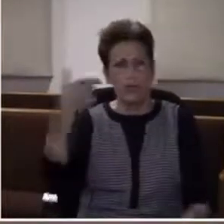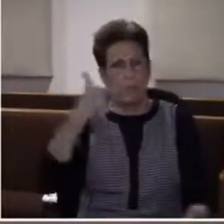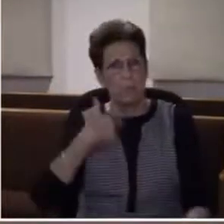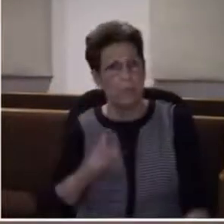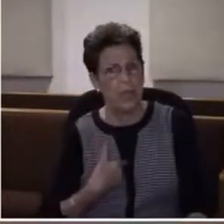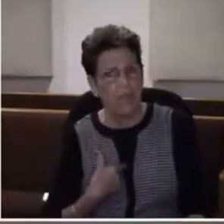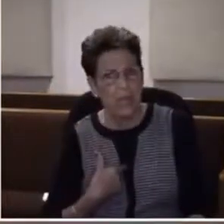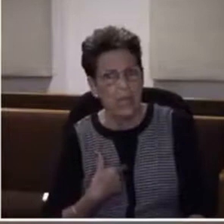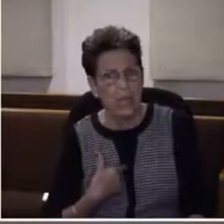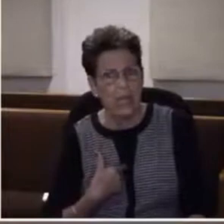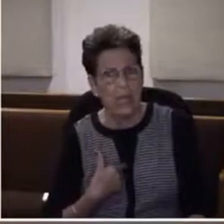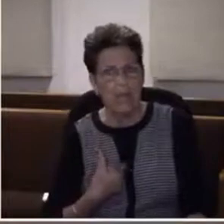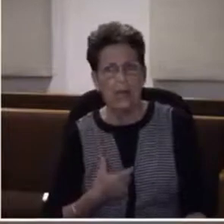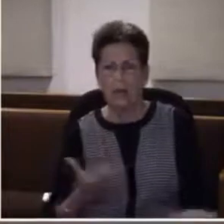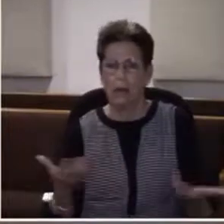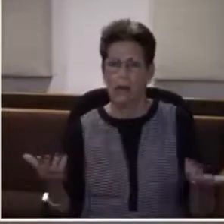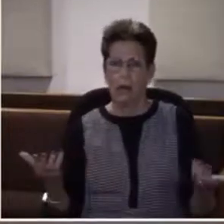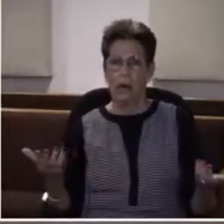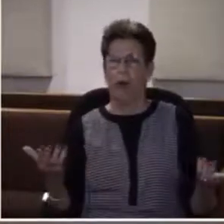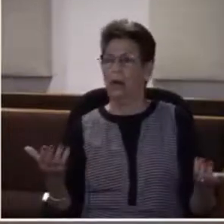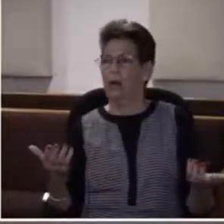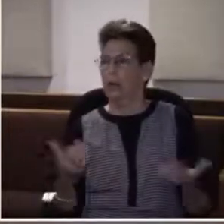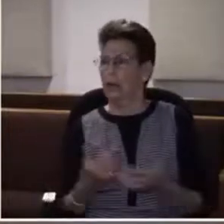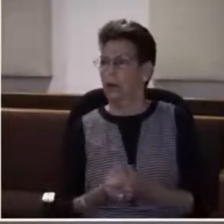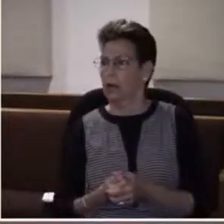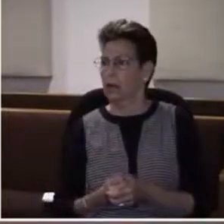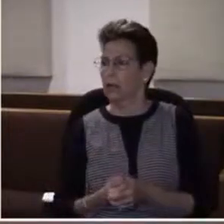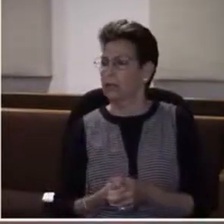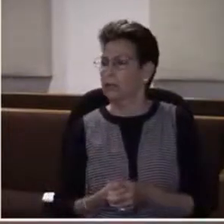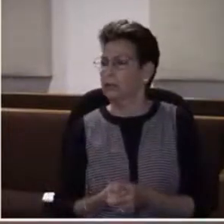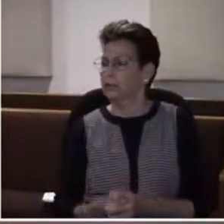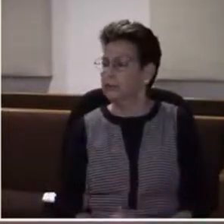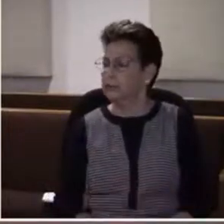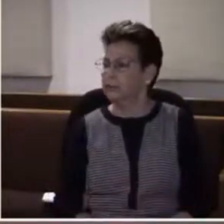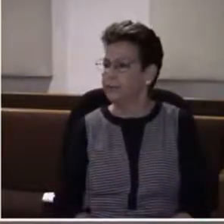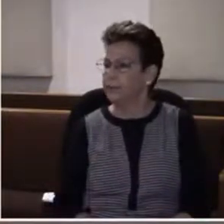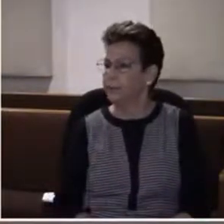Yeah. Just because you think your life stinks